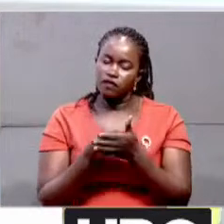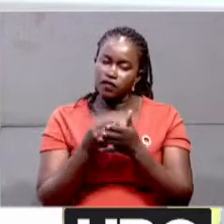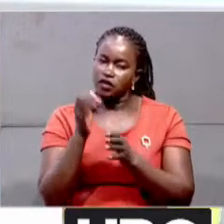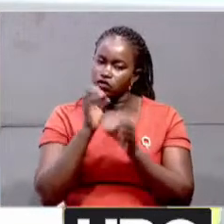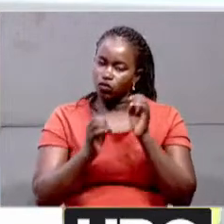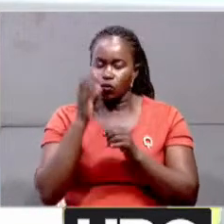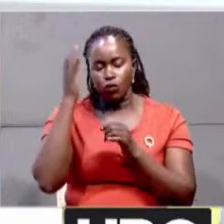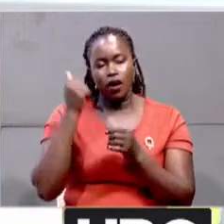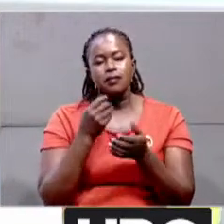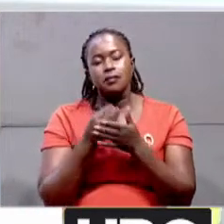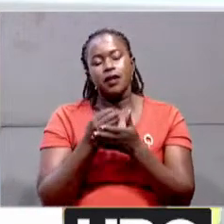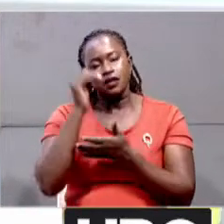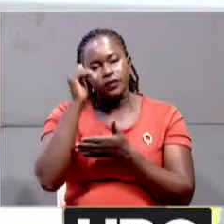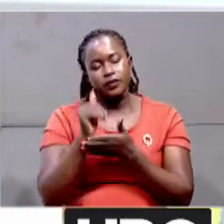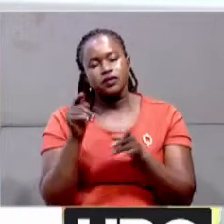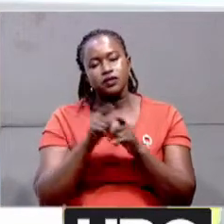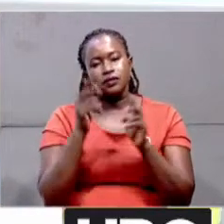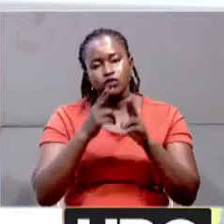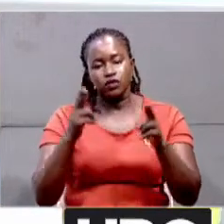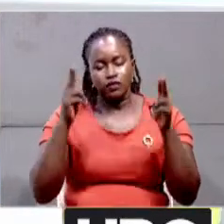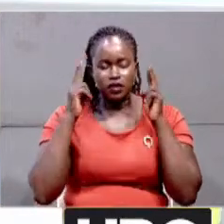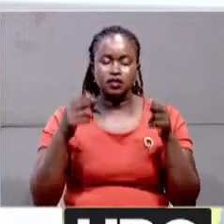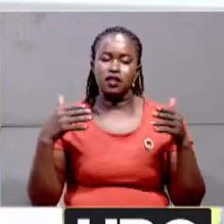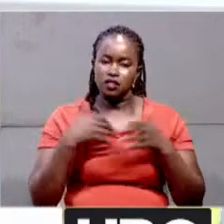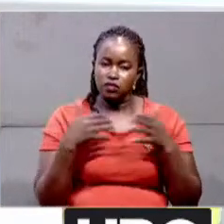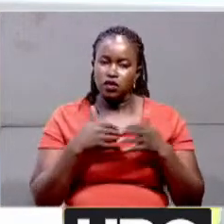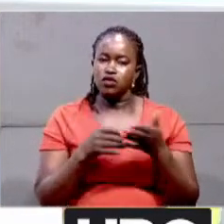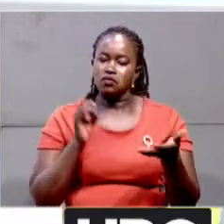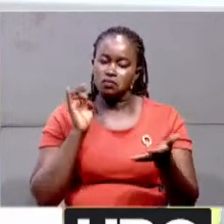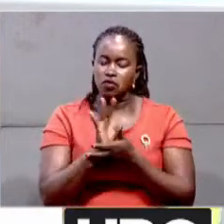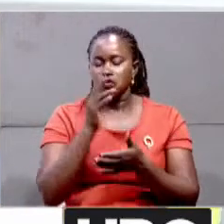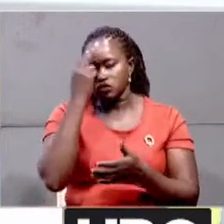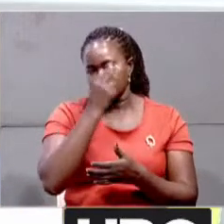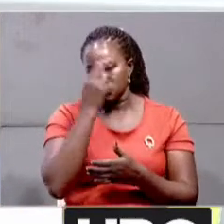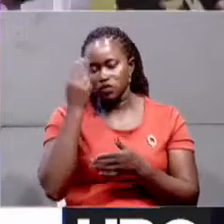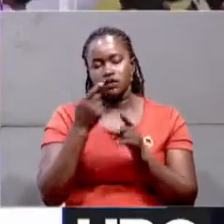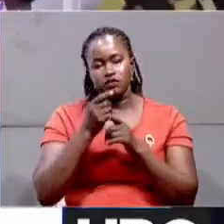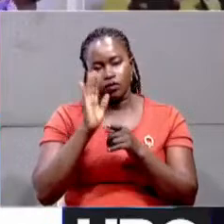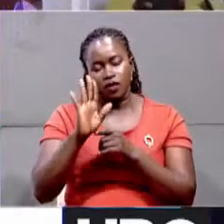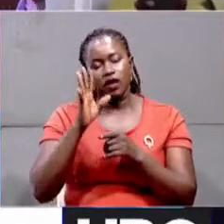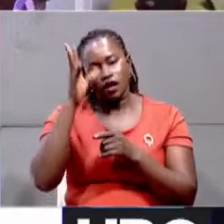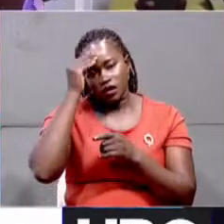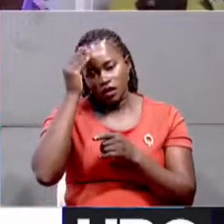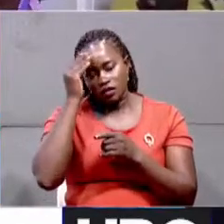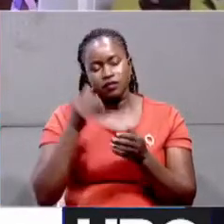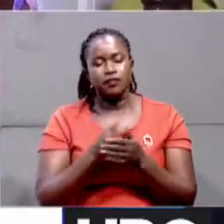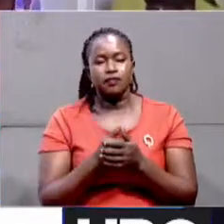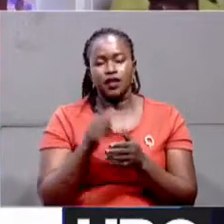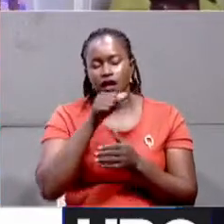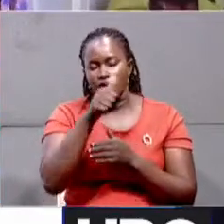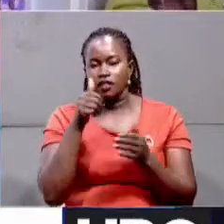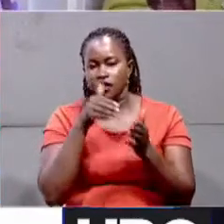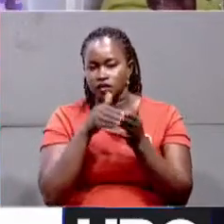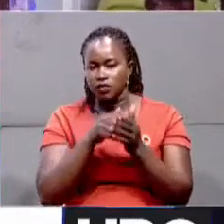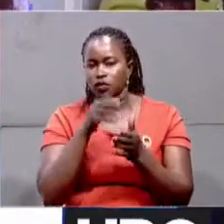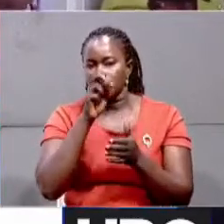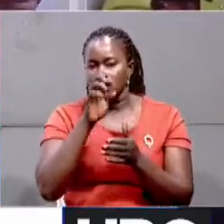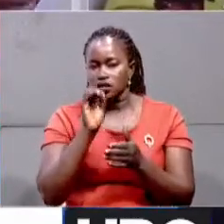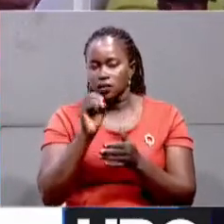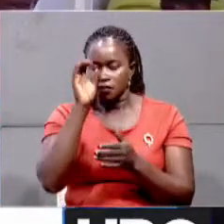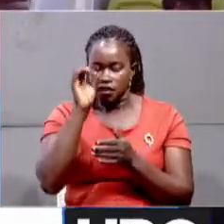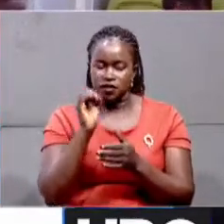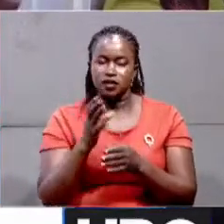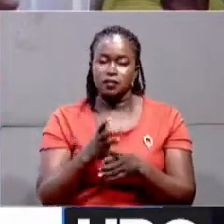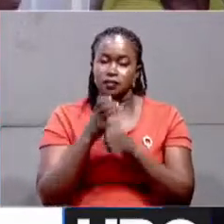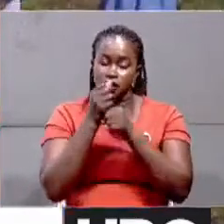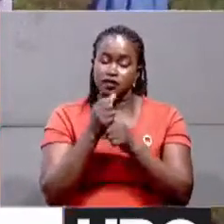those cuts, and the universities are threatening to dismiss the students from their studies. Others affected by the 80% budget